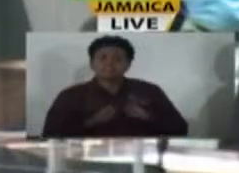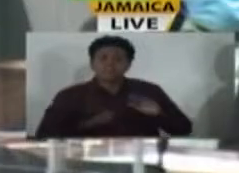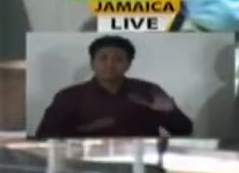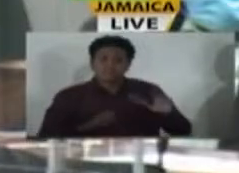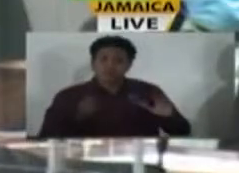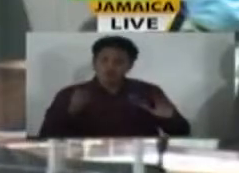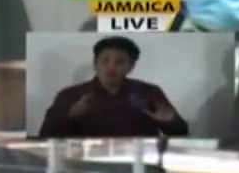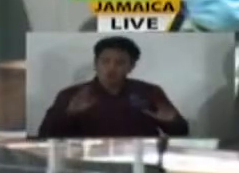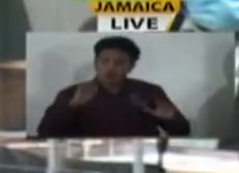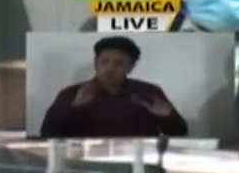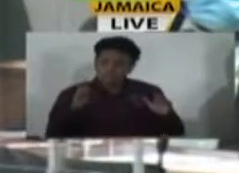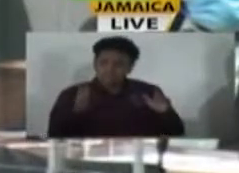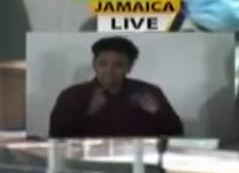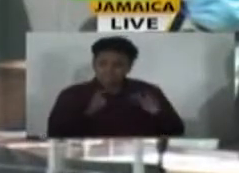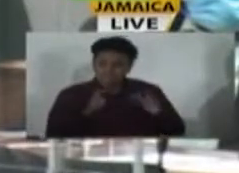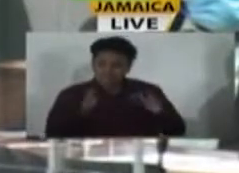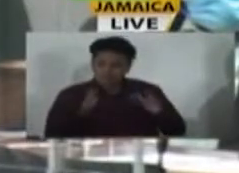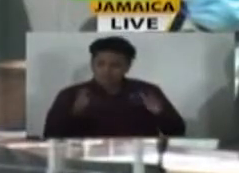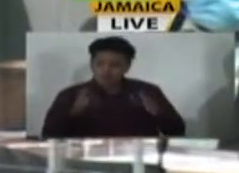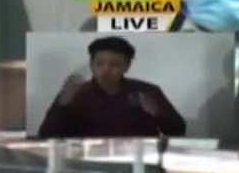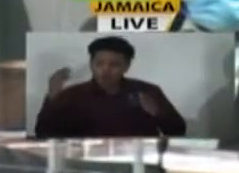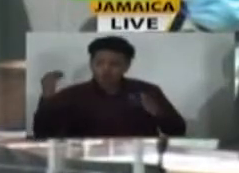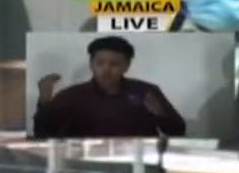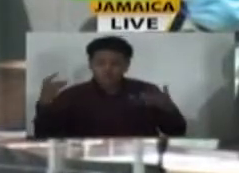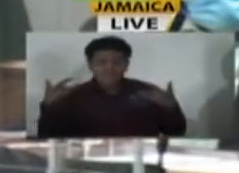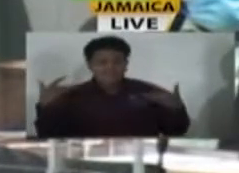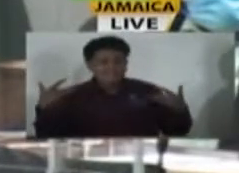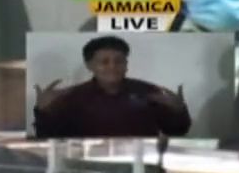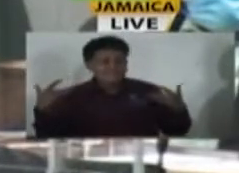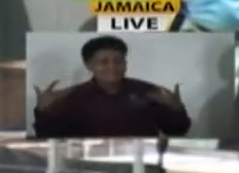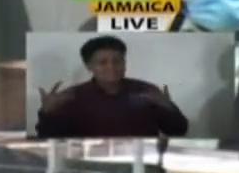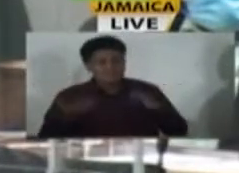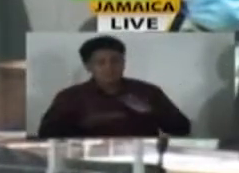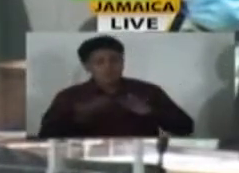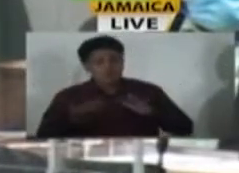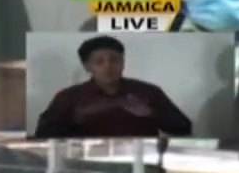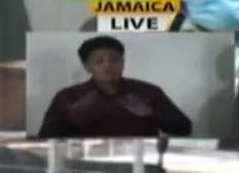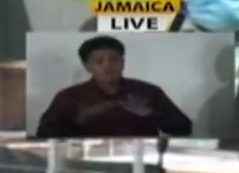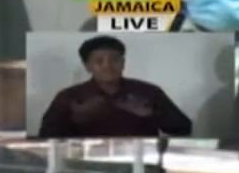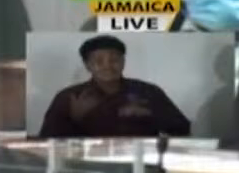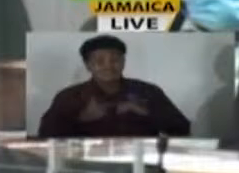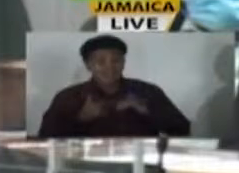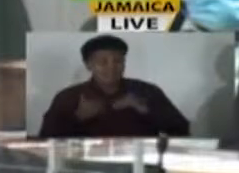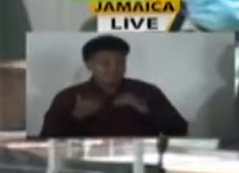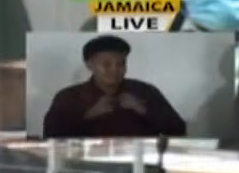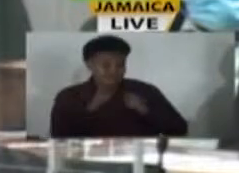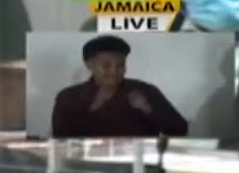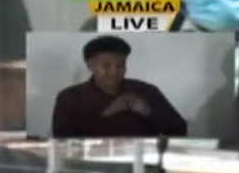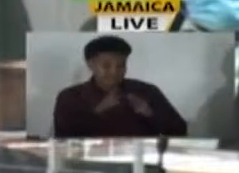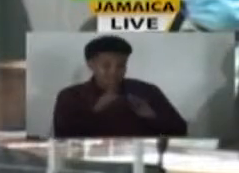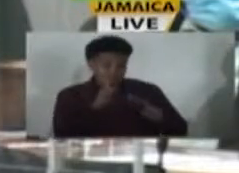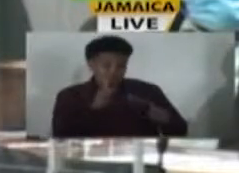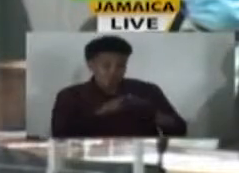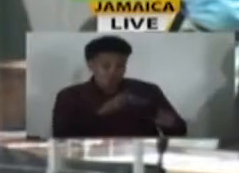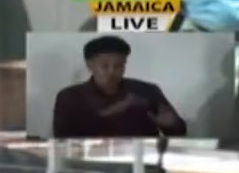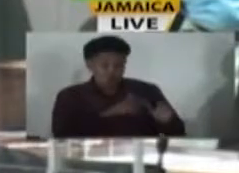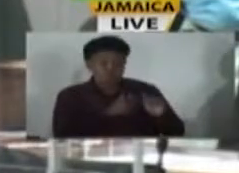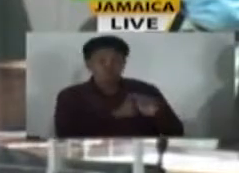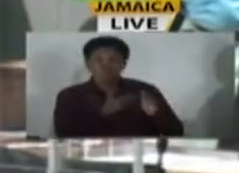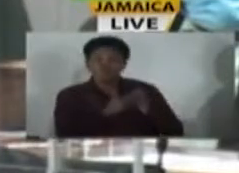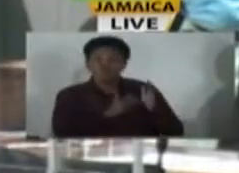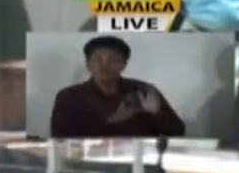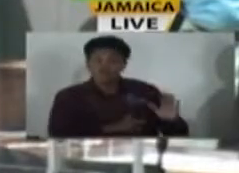or small outdoor events are held in breach of the order, the